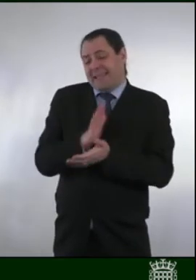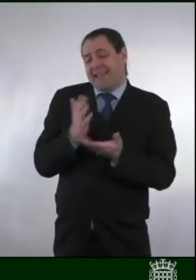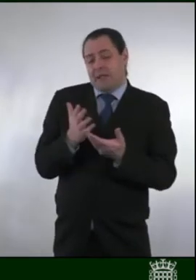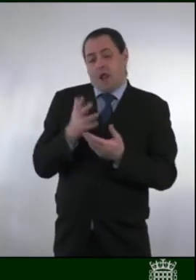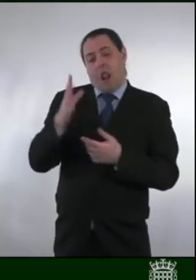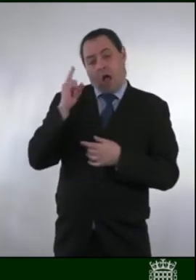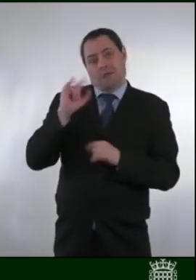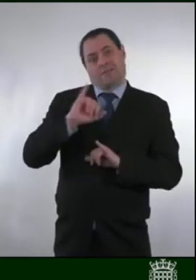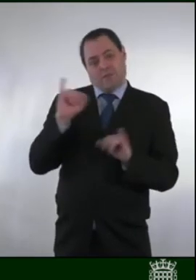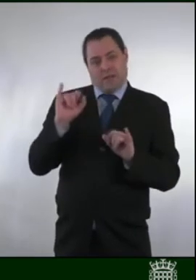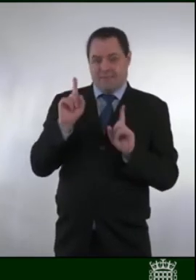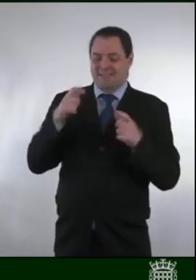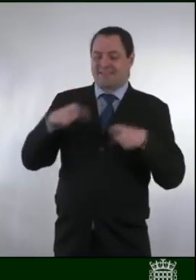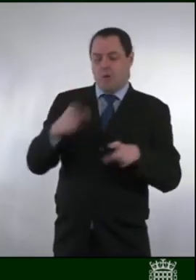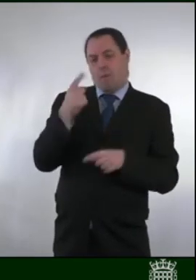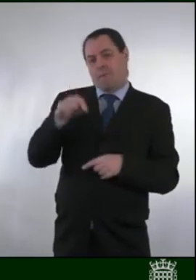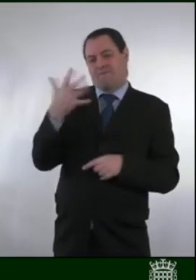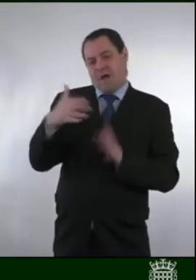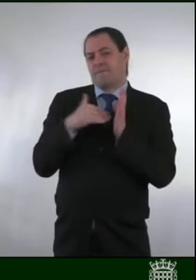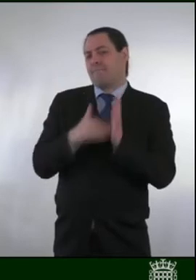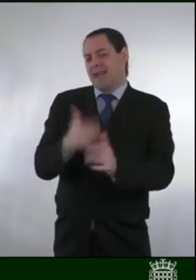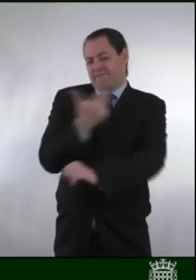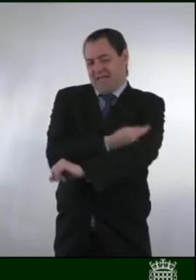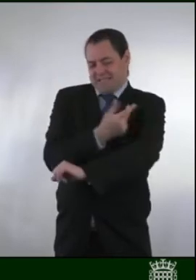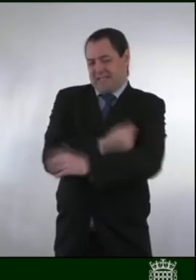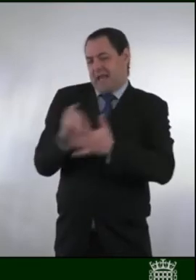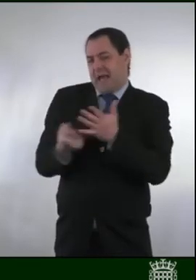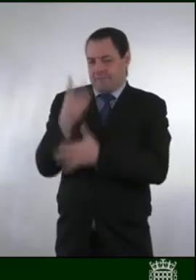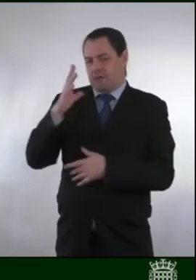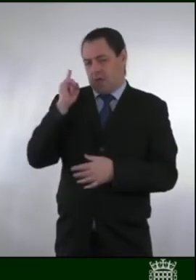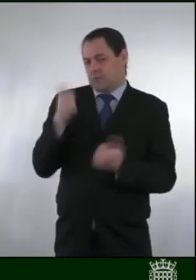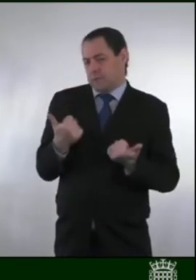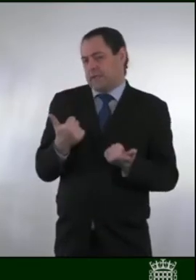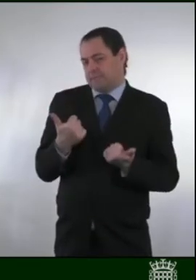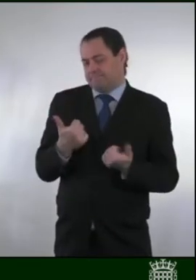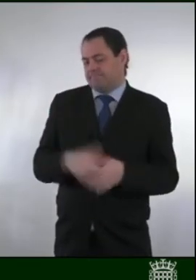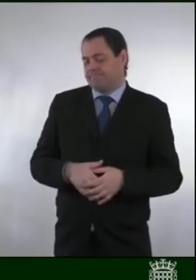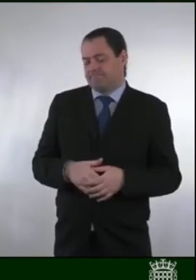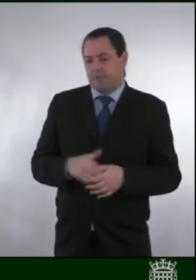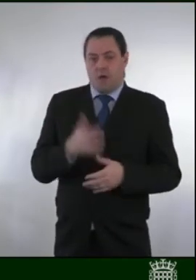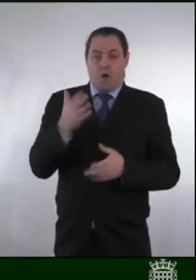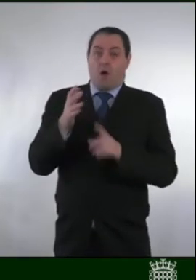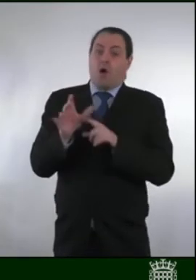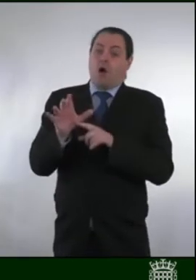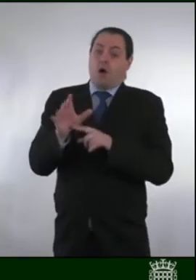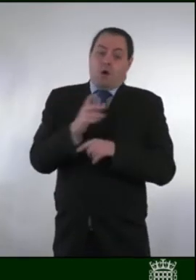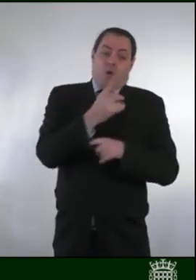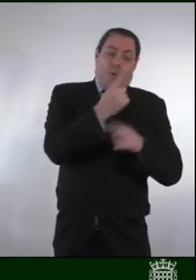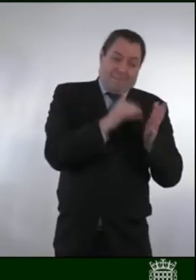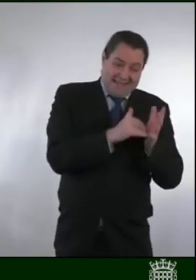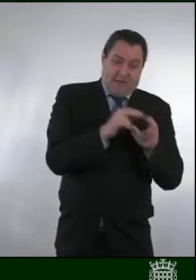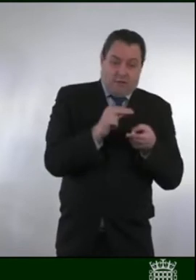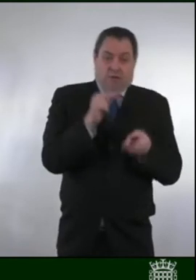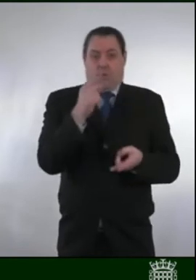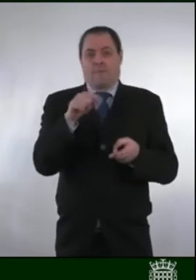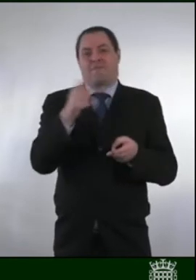we gave 1.5 million people their first dose, Mr. Speaker, up 500,000 on the week before. Let's head up to Scotland with